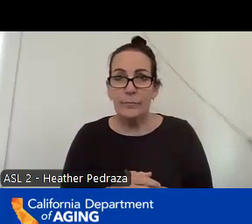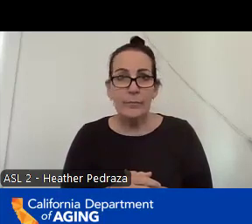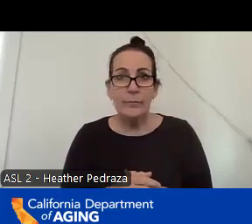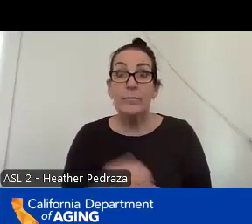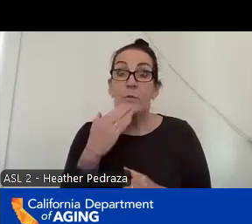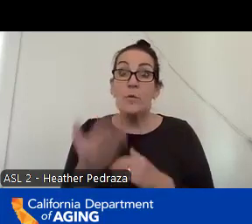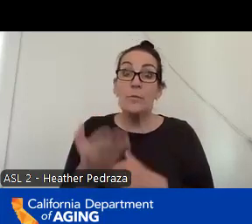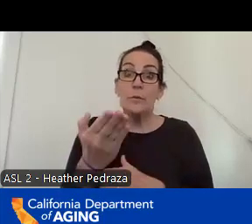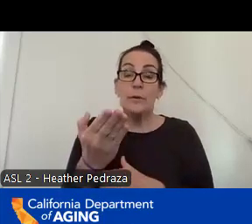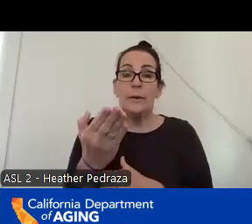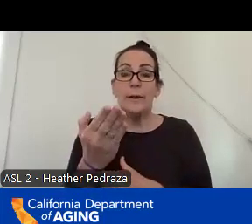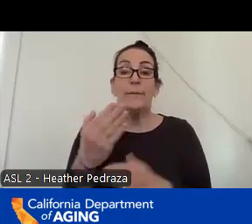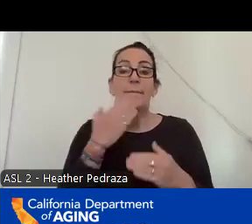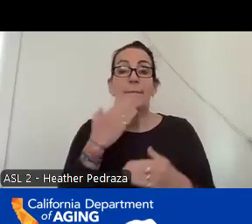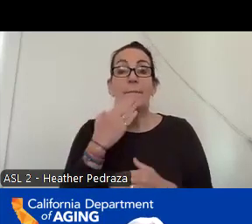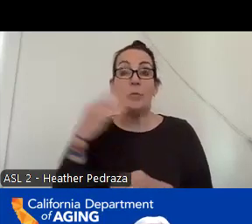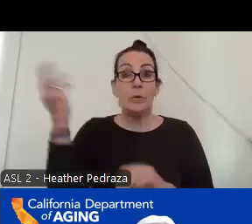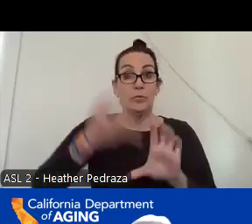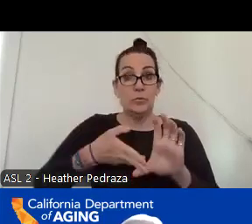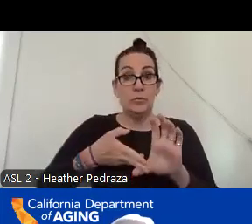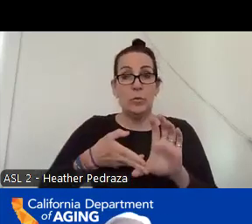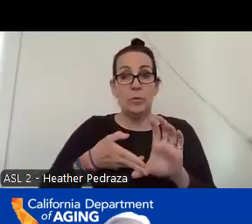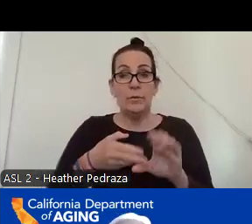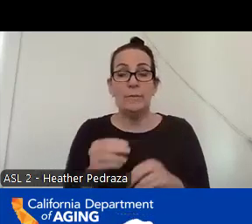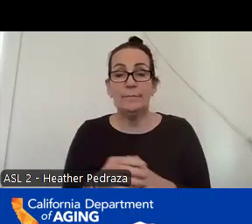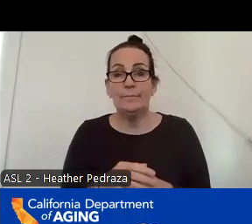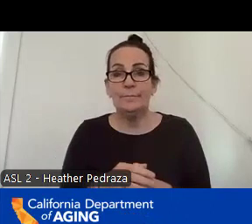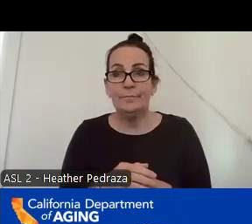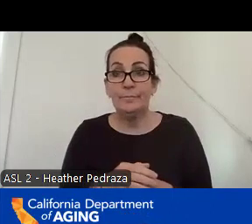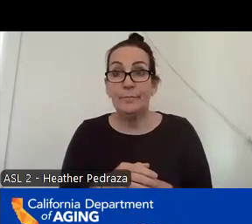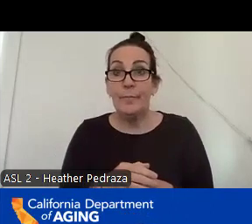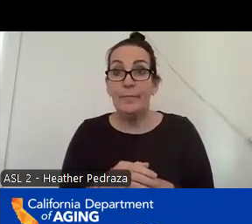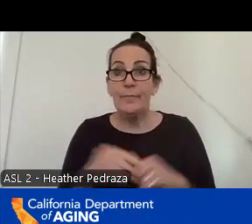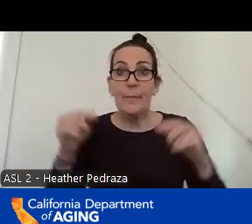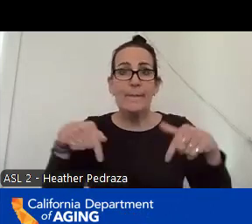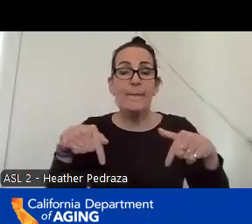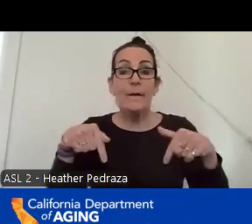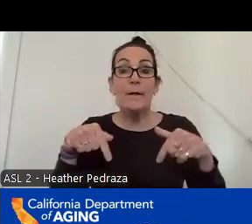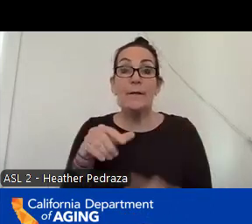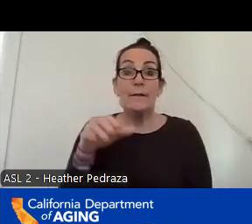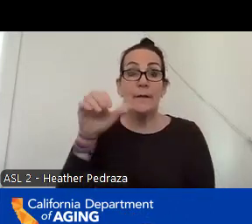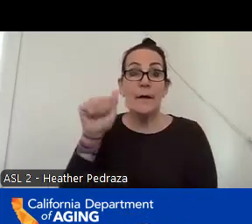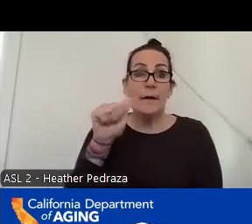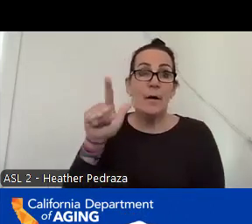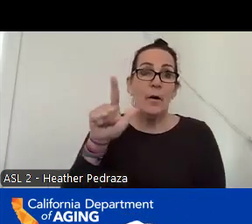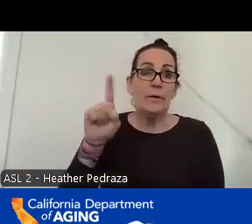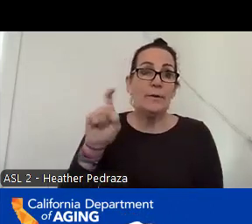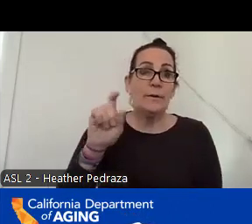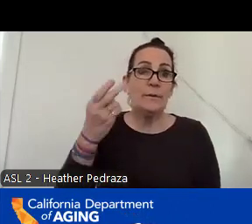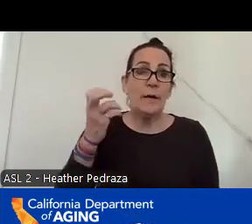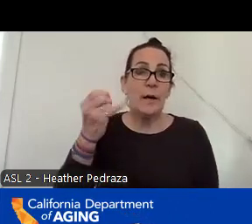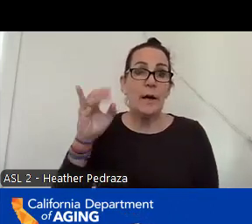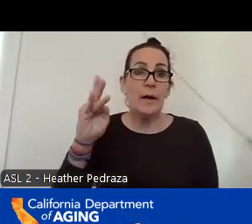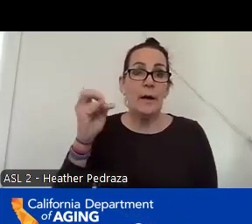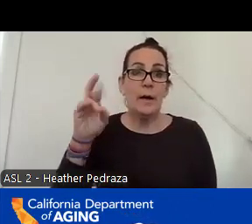Good morning. Thank you for joining us. This is the Alzheimer's Disease and Related